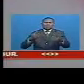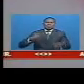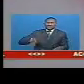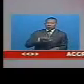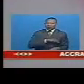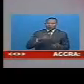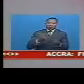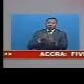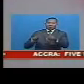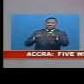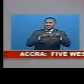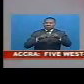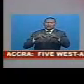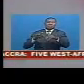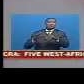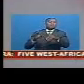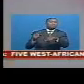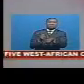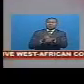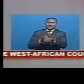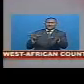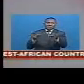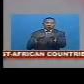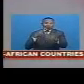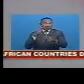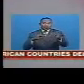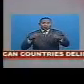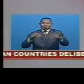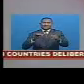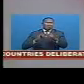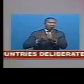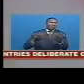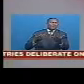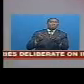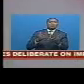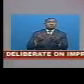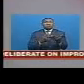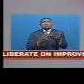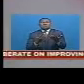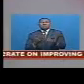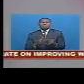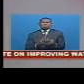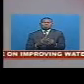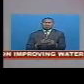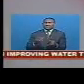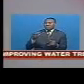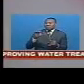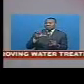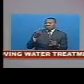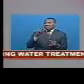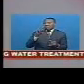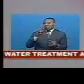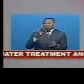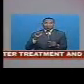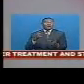Members of the Ghana Union of Traders Association have visited the market to sympathize with their fellow traders. GUTA also used the occasion